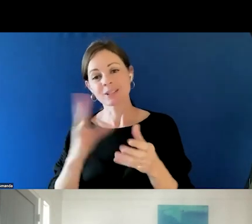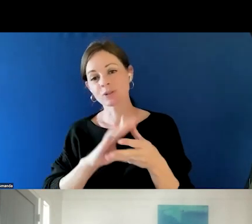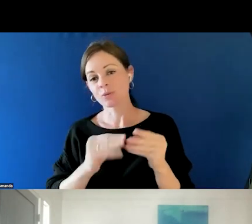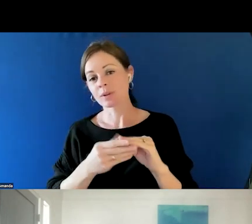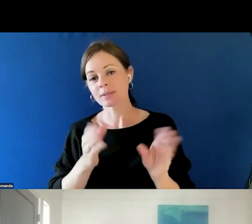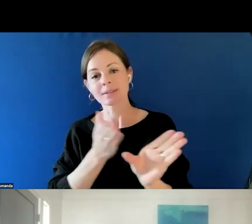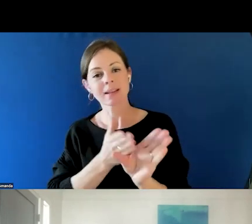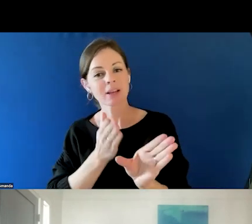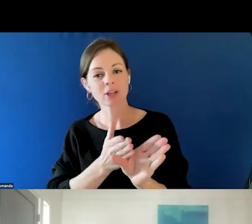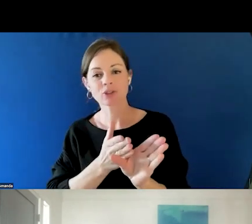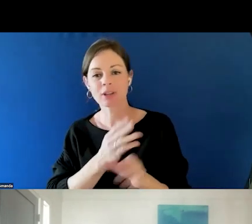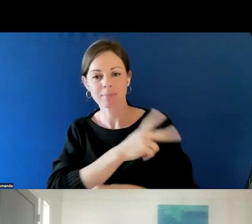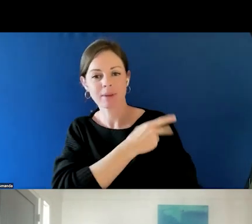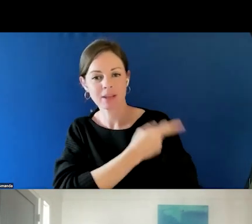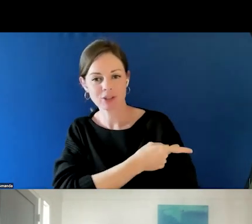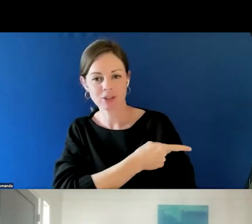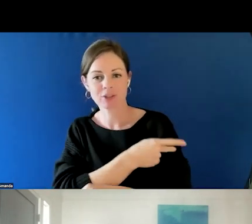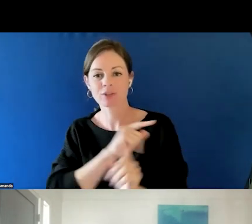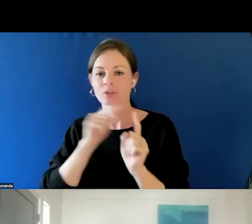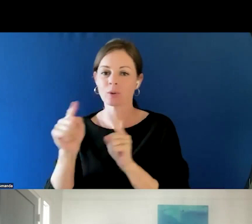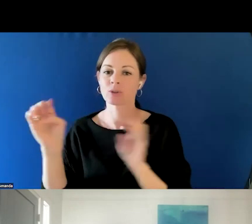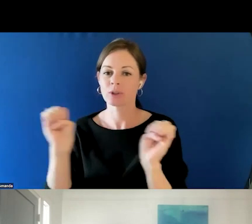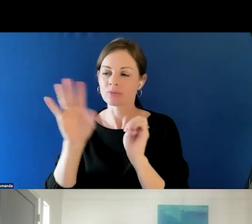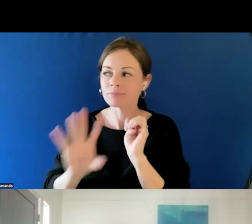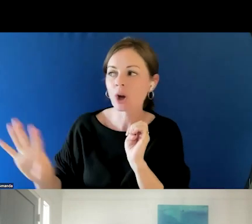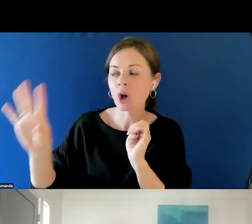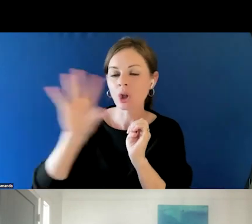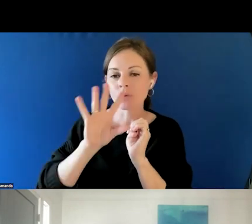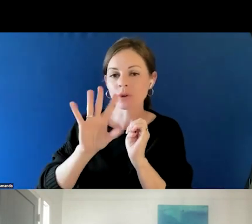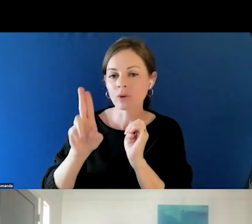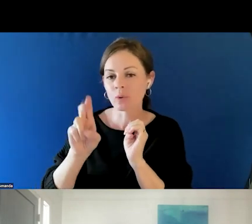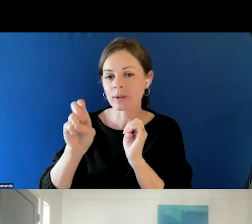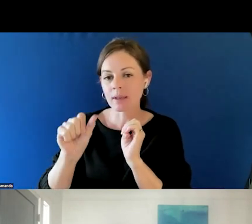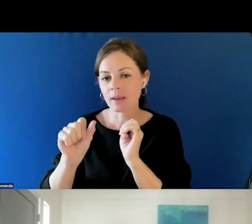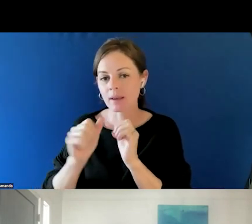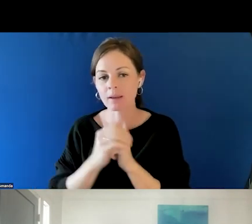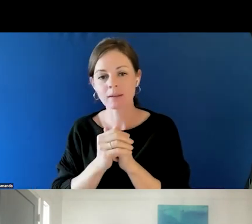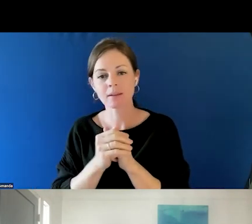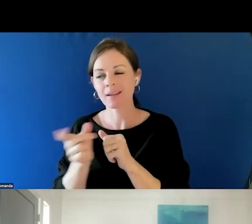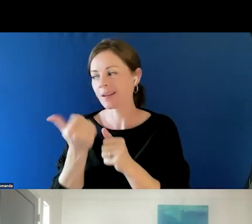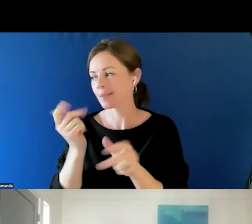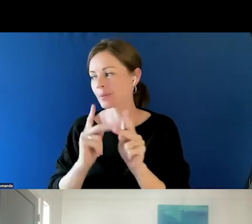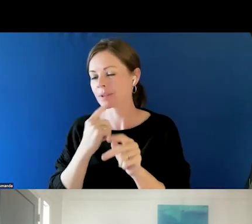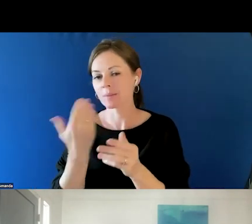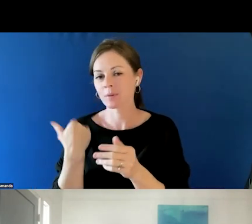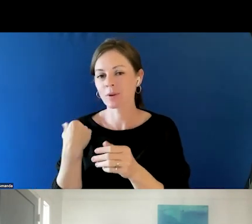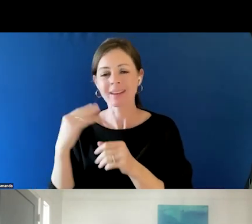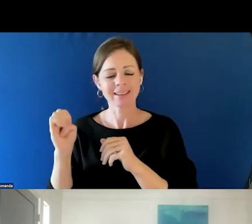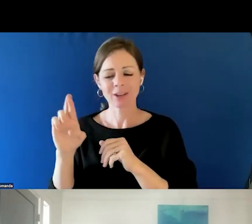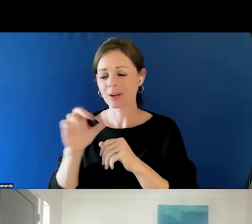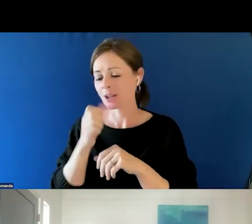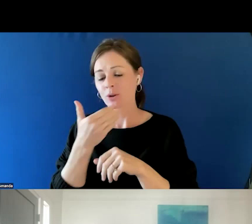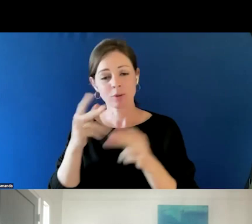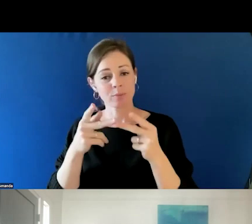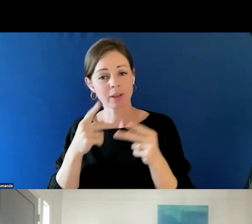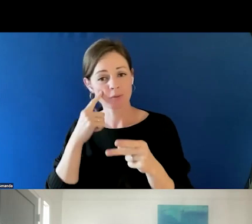psychiatric patients boarding in ERs across the USA. And as Margie and others were saying earlier, ERs aren't a great place for folks to be,